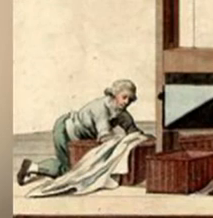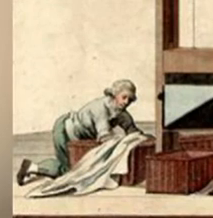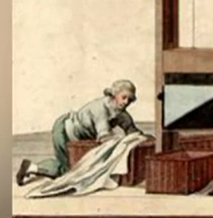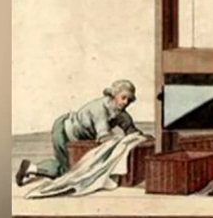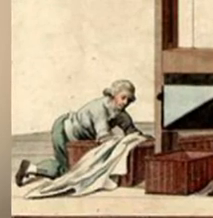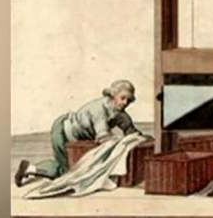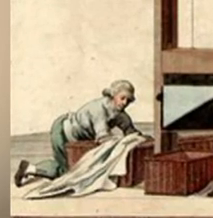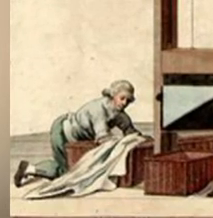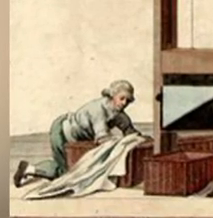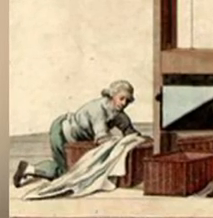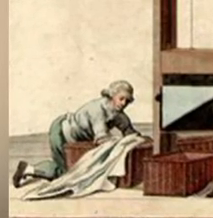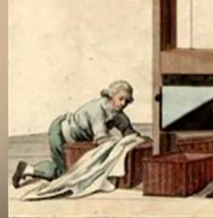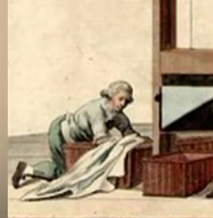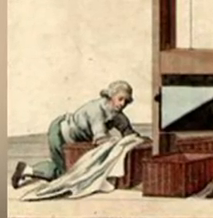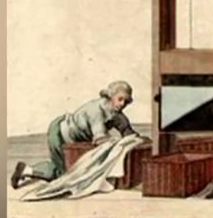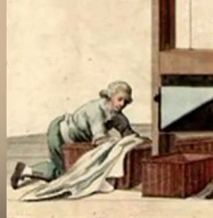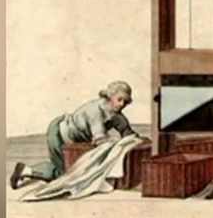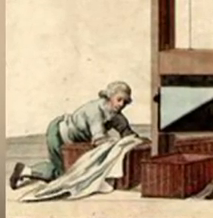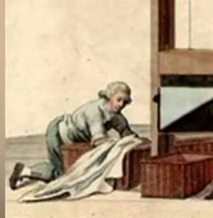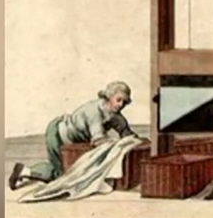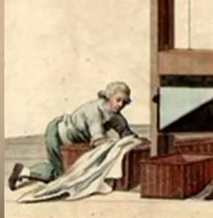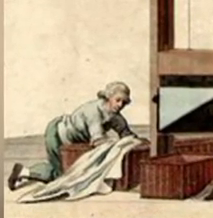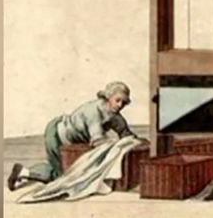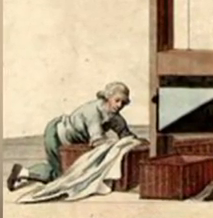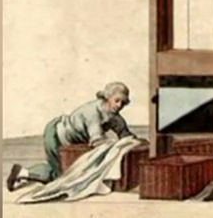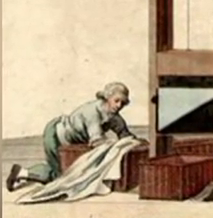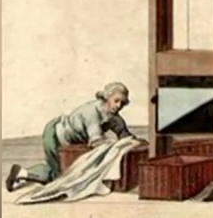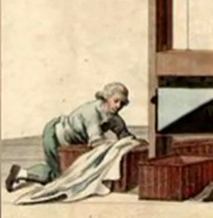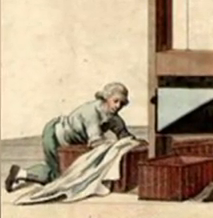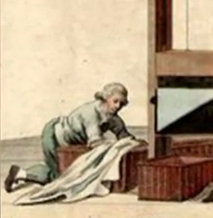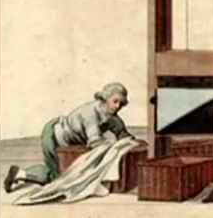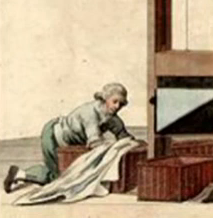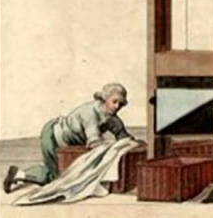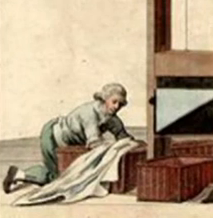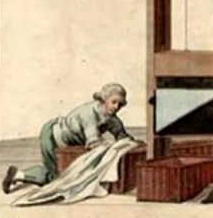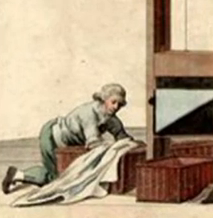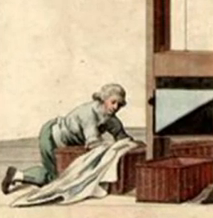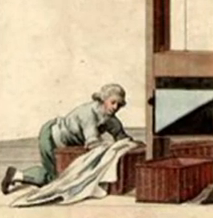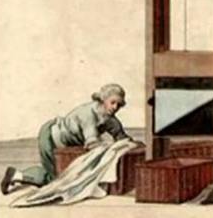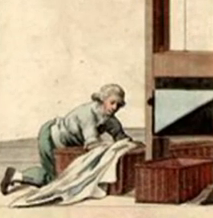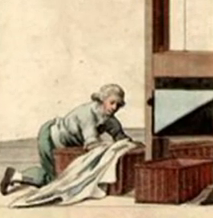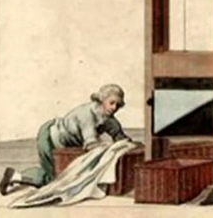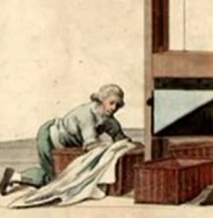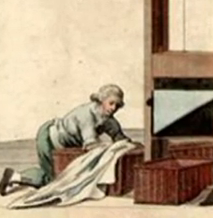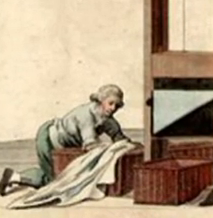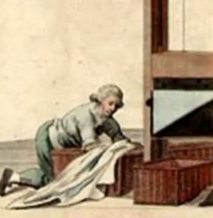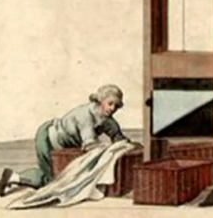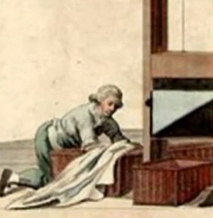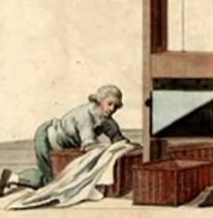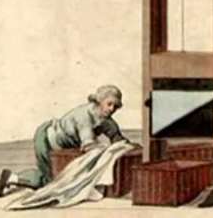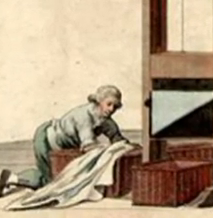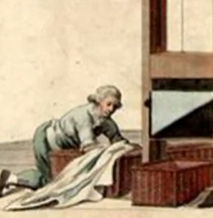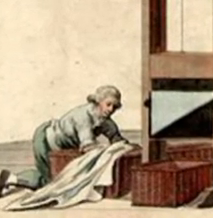October 1793 by the following instrument. This was an instrument. It guillotined the head of